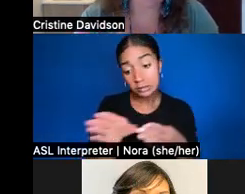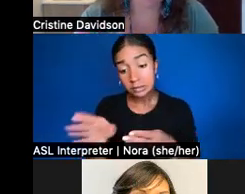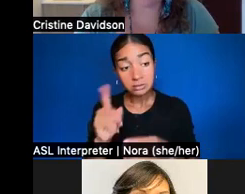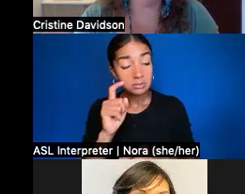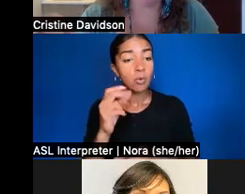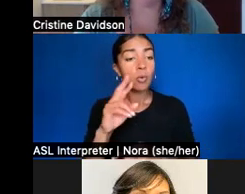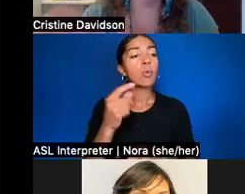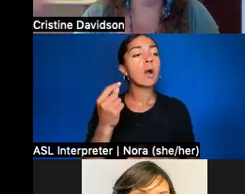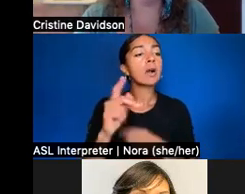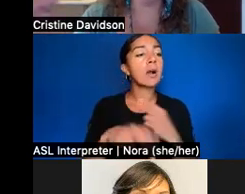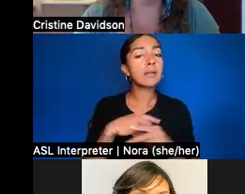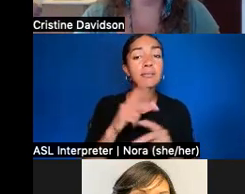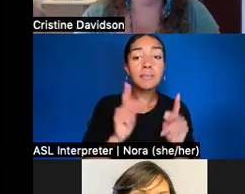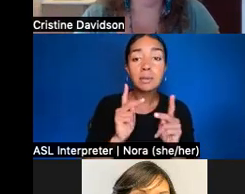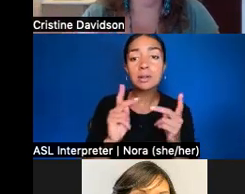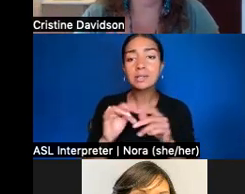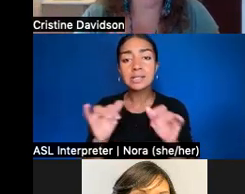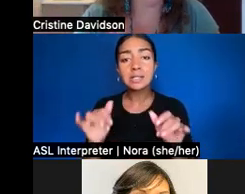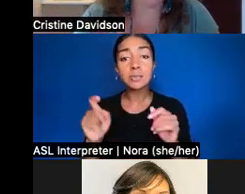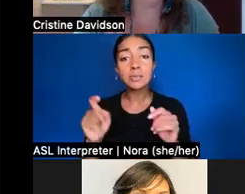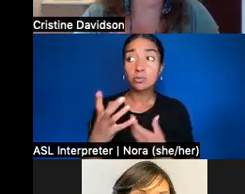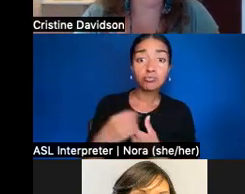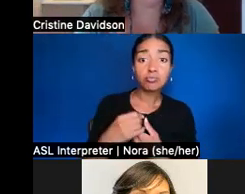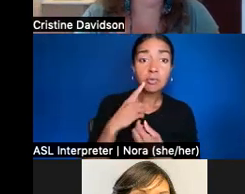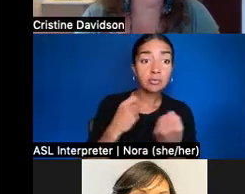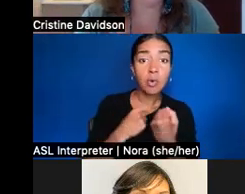systems do we need to involve to make sure that we're getting it right?